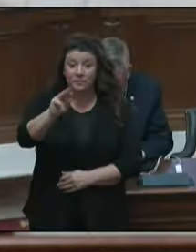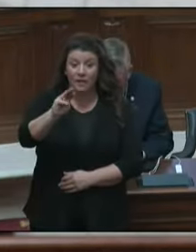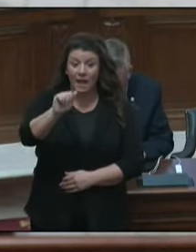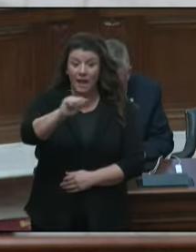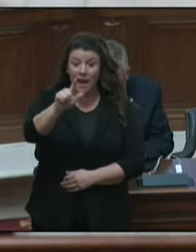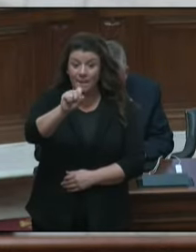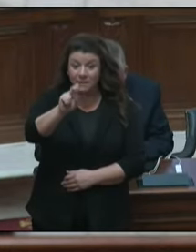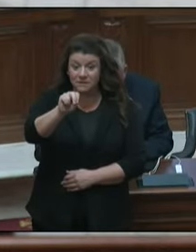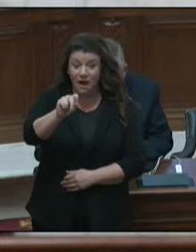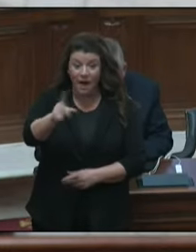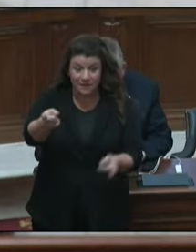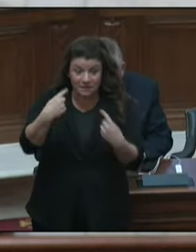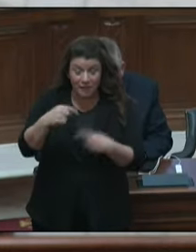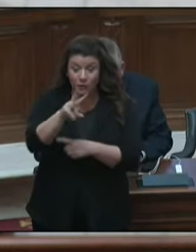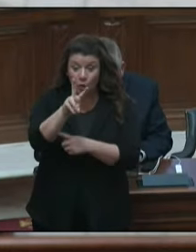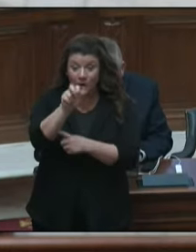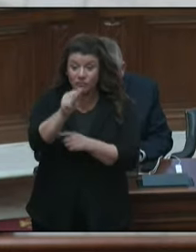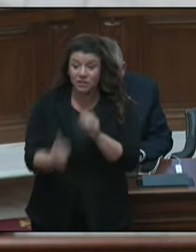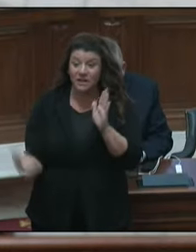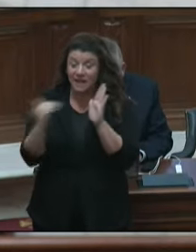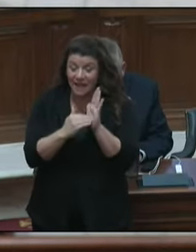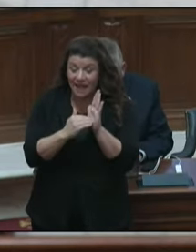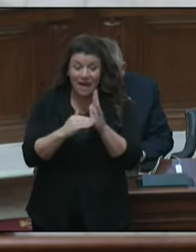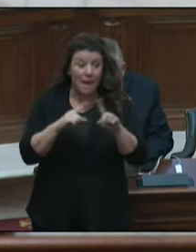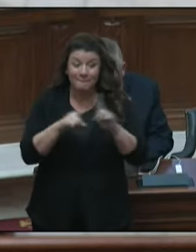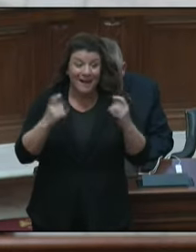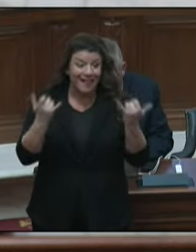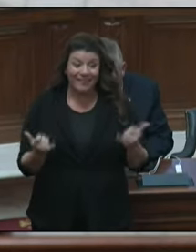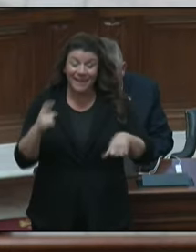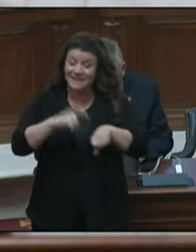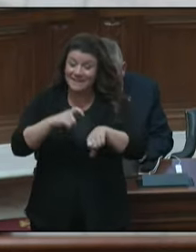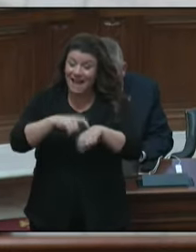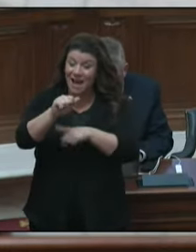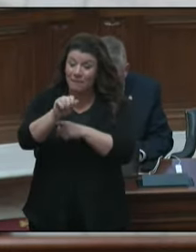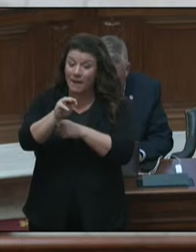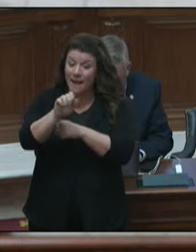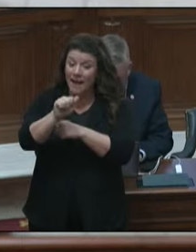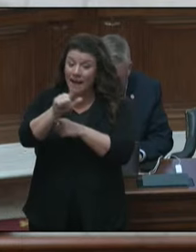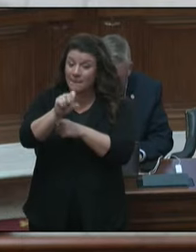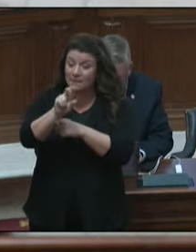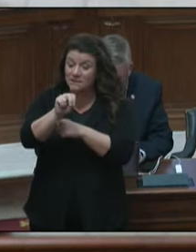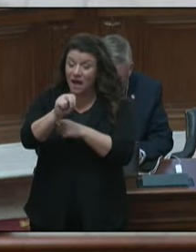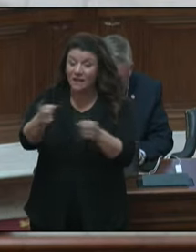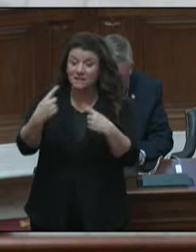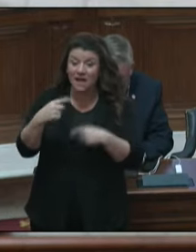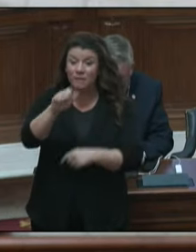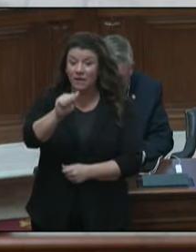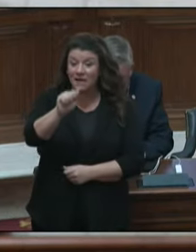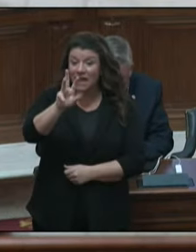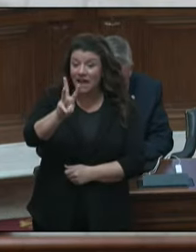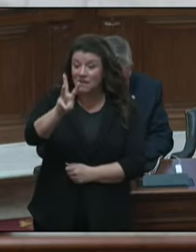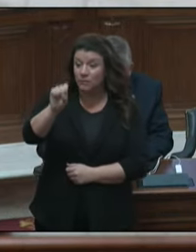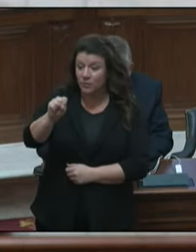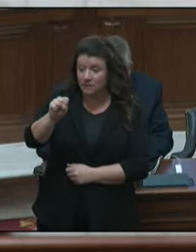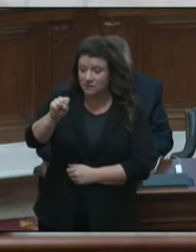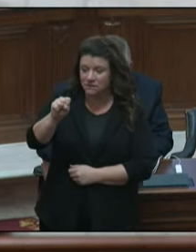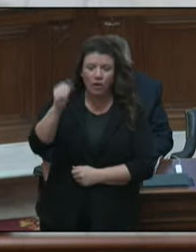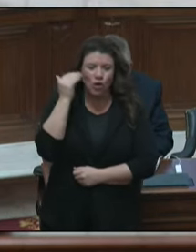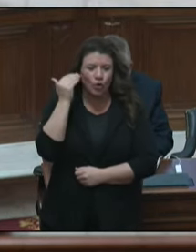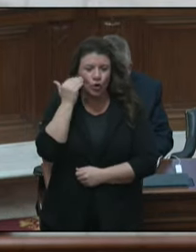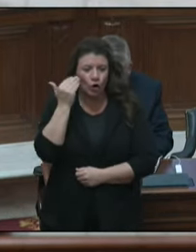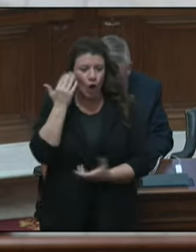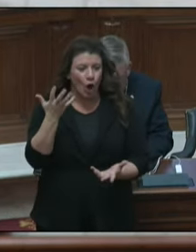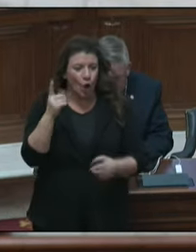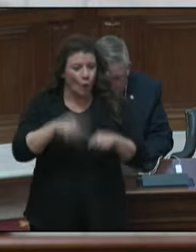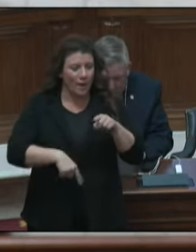Amazon is coming to West Virginia again, but this time Amazon is coming with AWS. You know, we can't